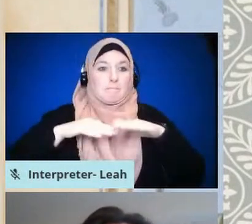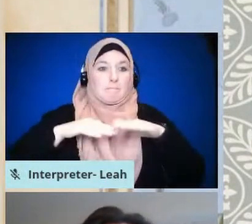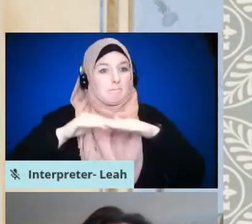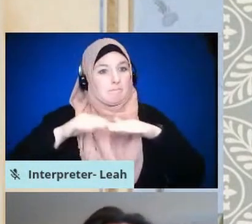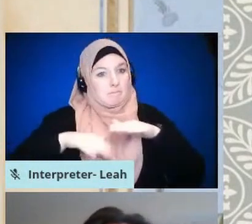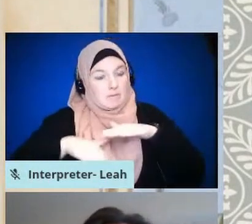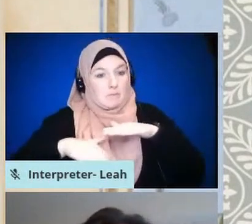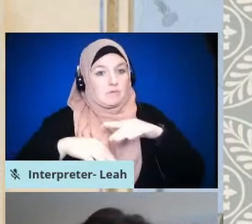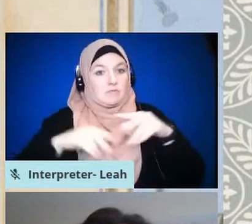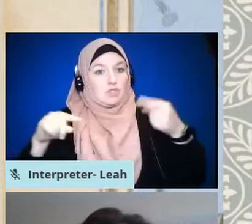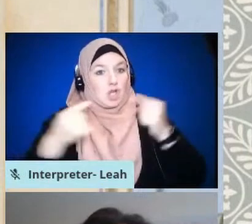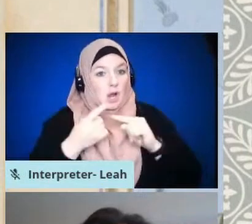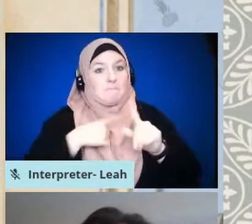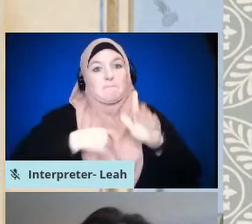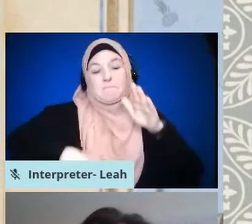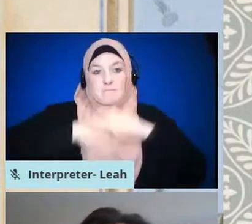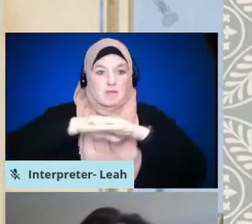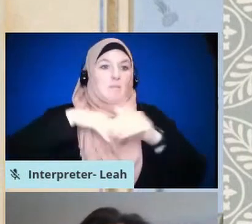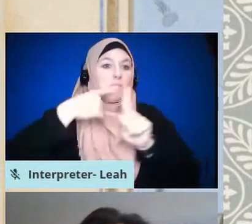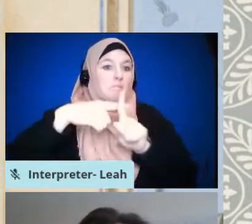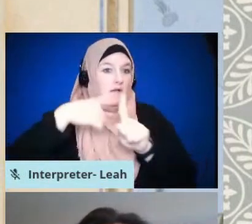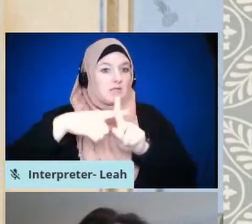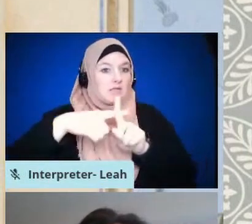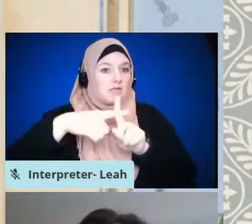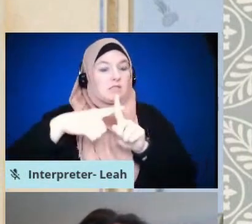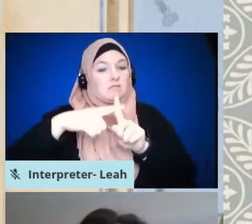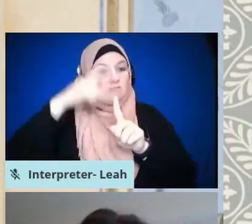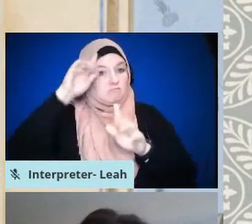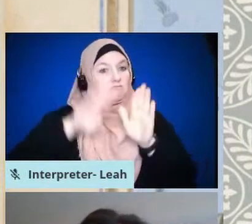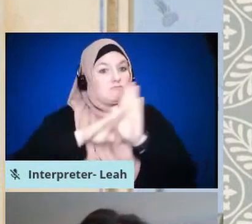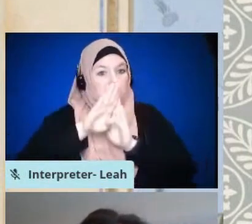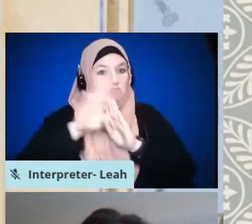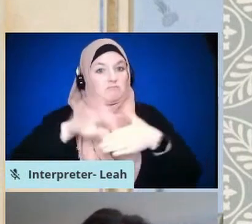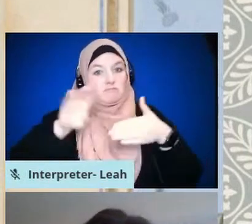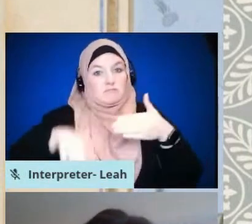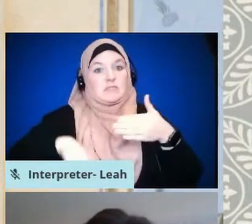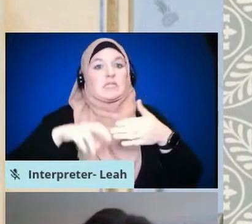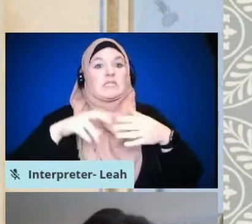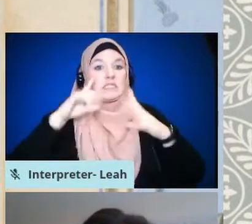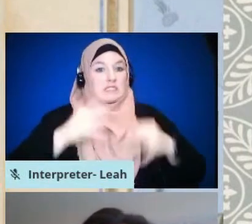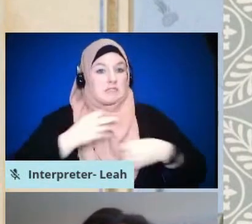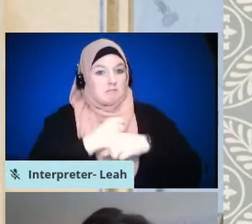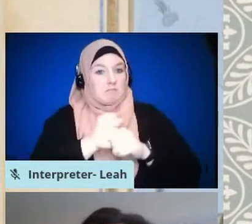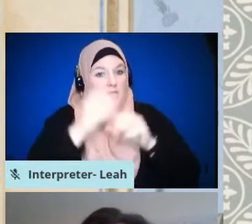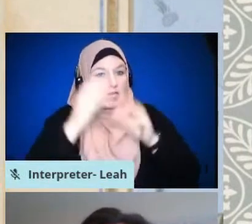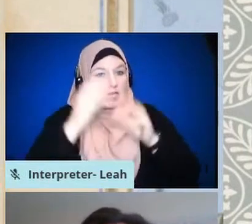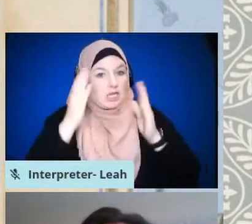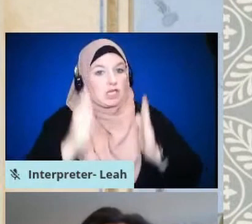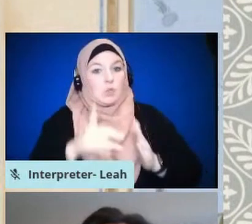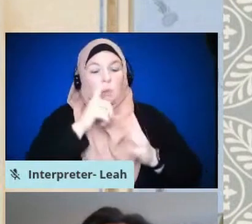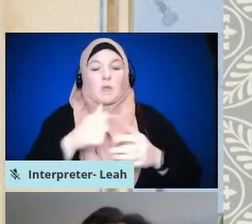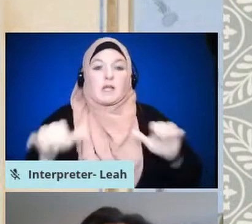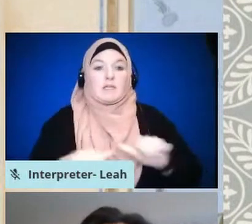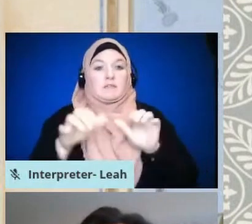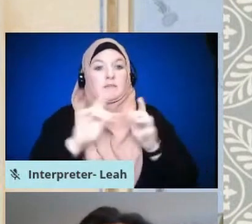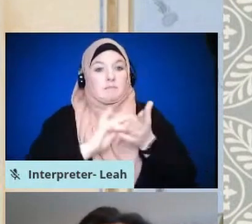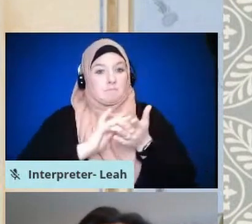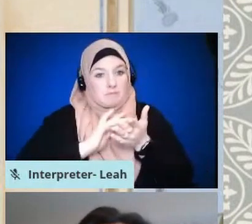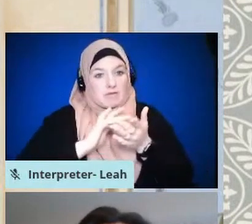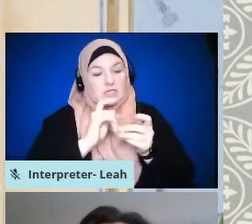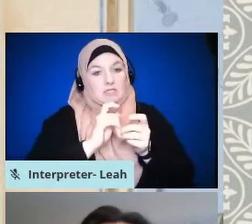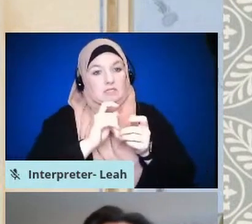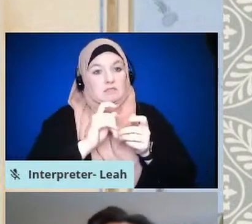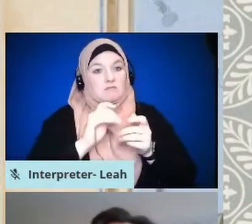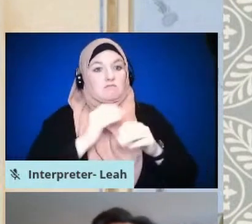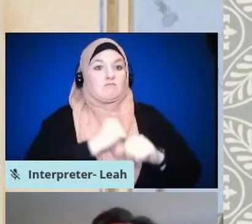and maximize positive developmental outcomes. Decision makers who activate specific measures to mitigate the spread of